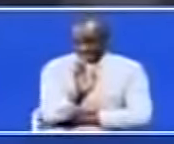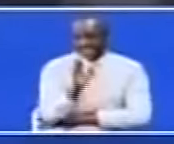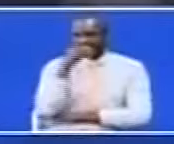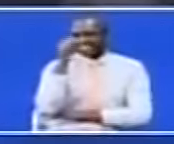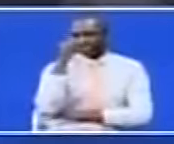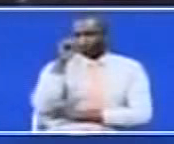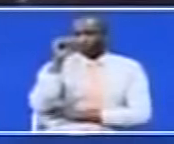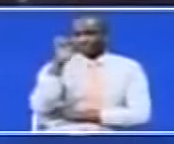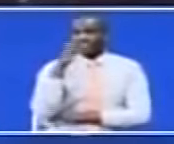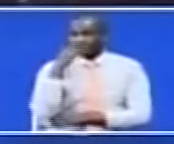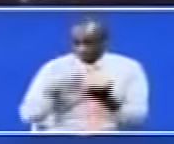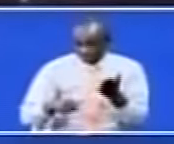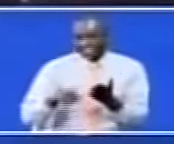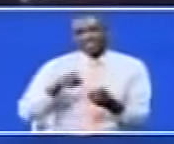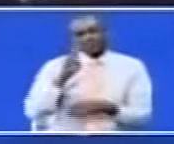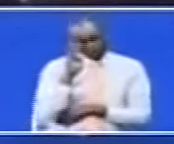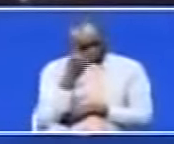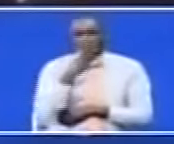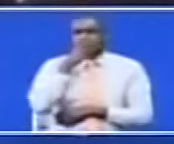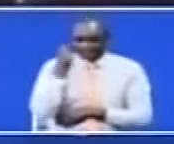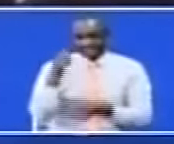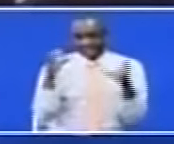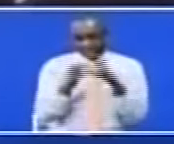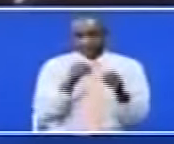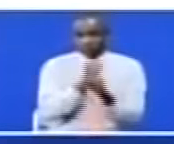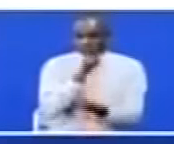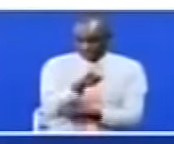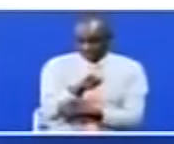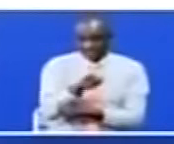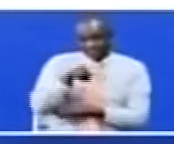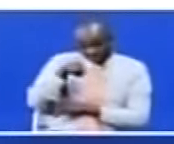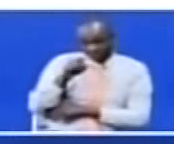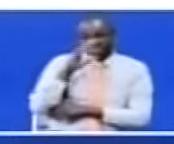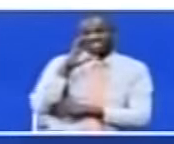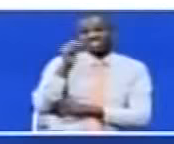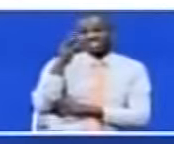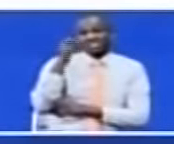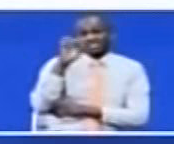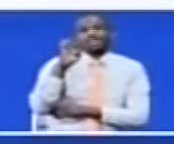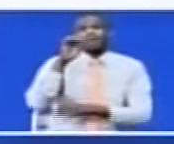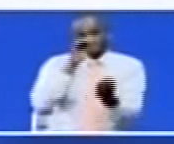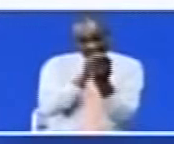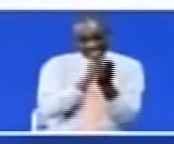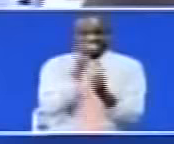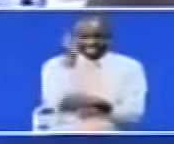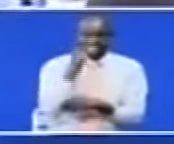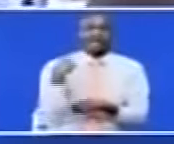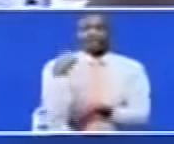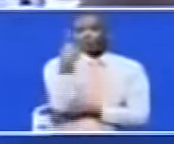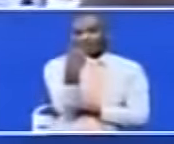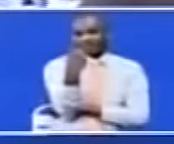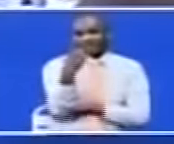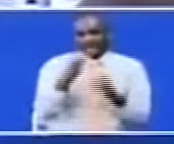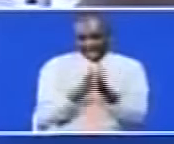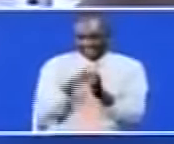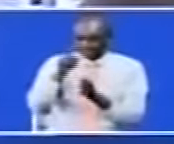Deloitte unveiled results of the fourth best company to work for survey, Chase Bank was named the employer of choice in Kenya. The survey